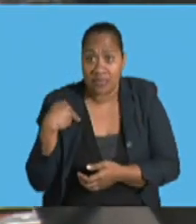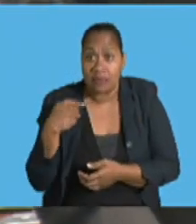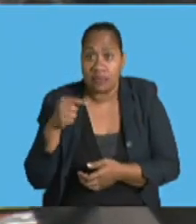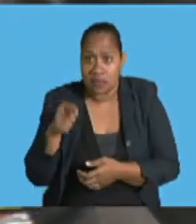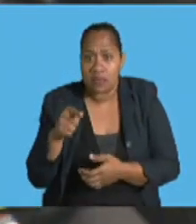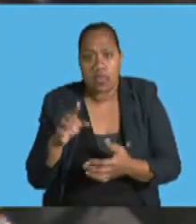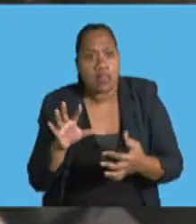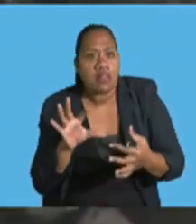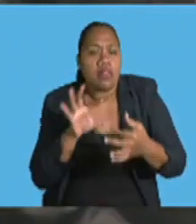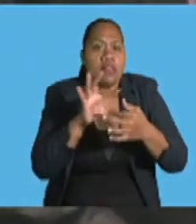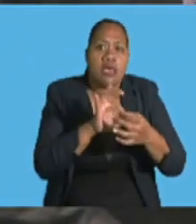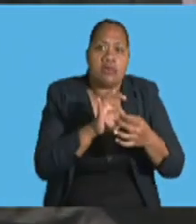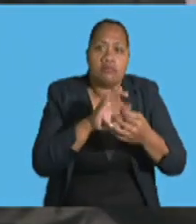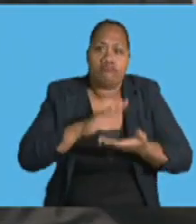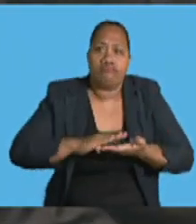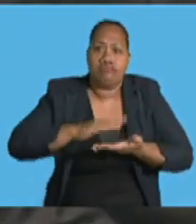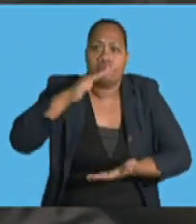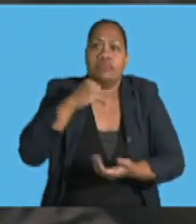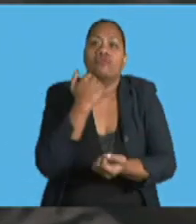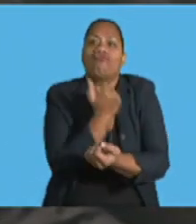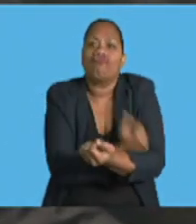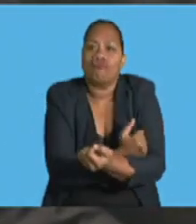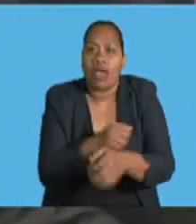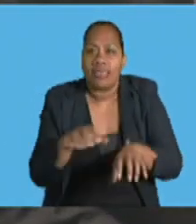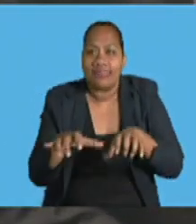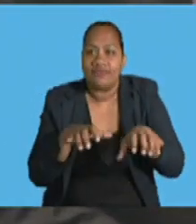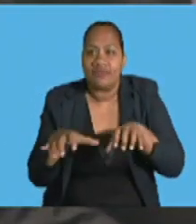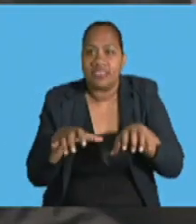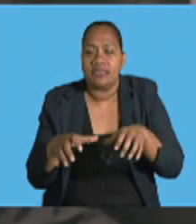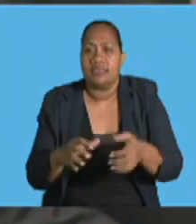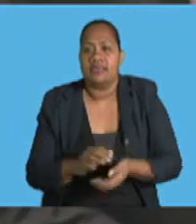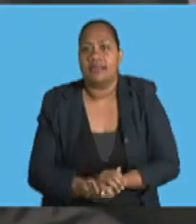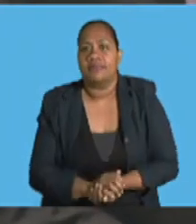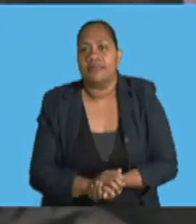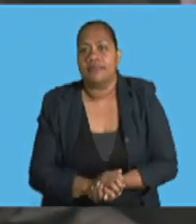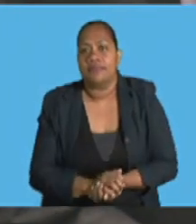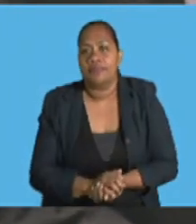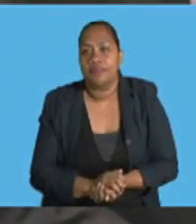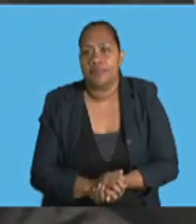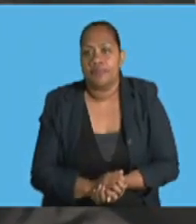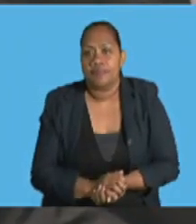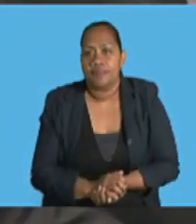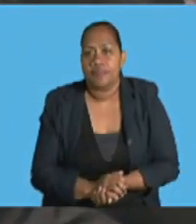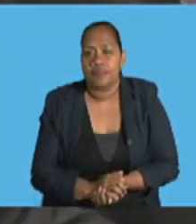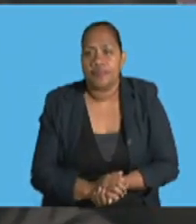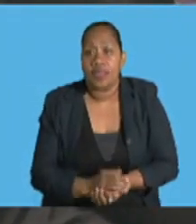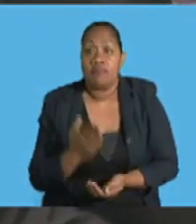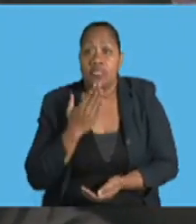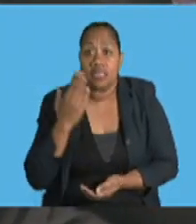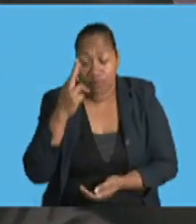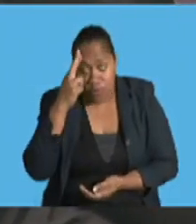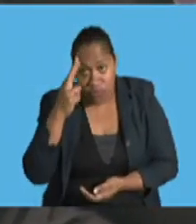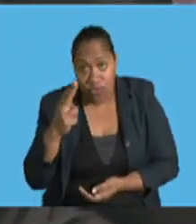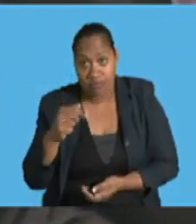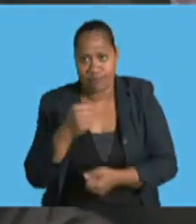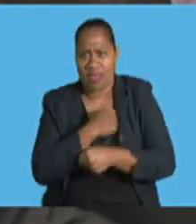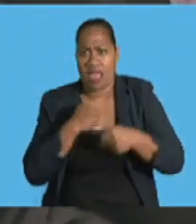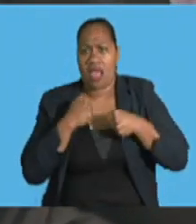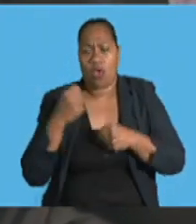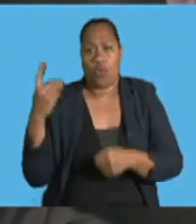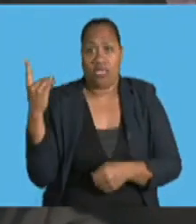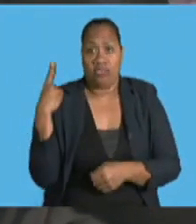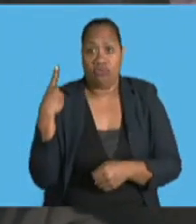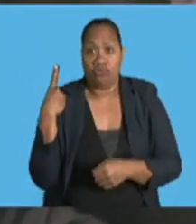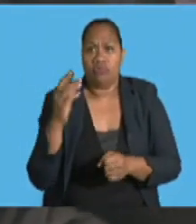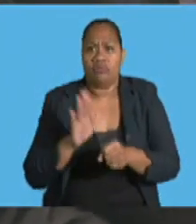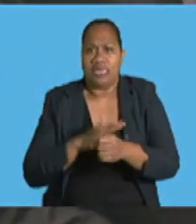in drug-related activities. Mr. Speaker, sir, it is our duty to ensure that we speak